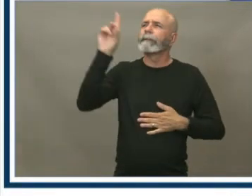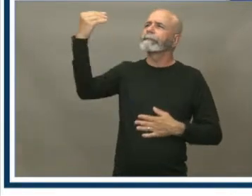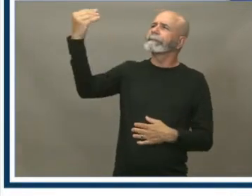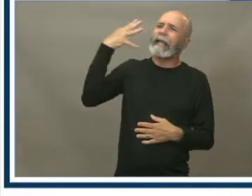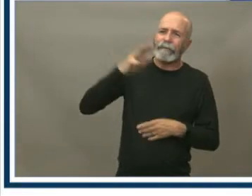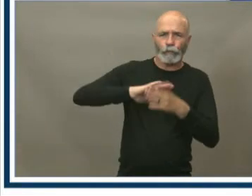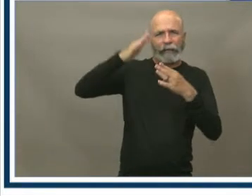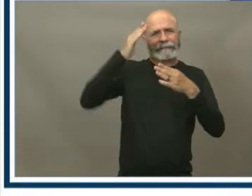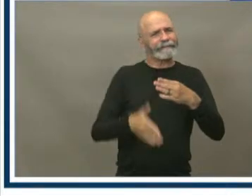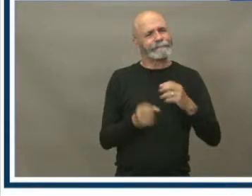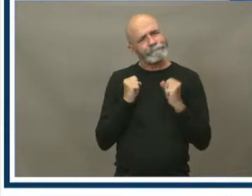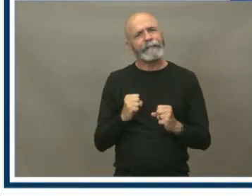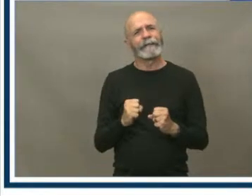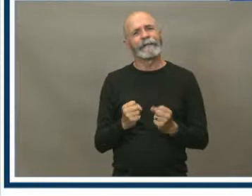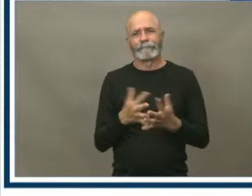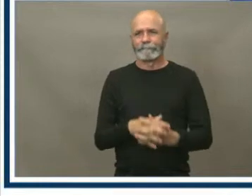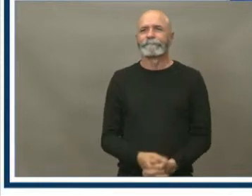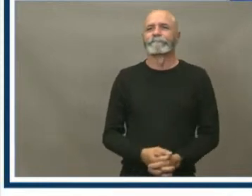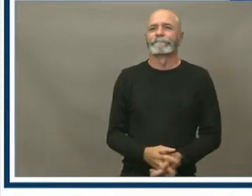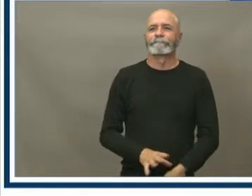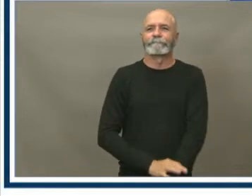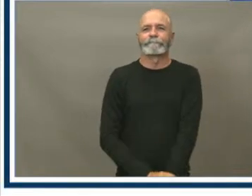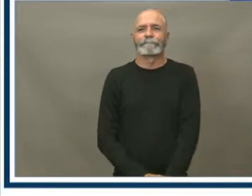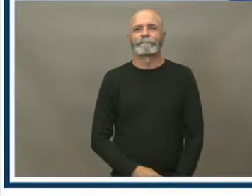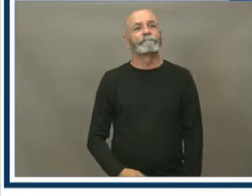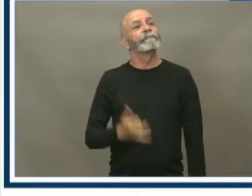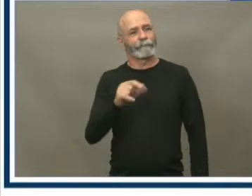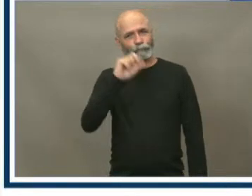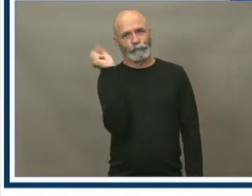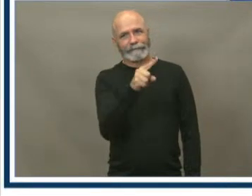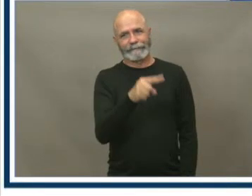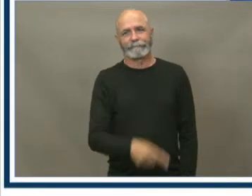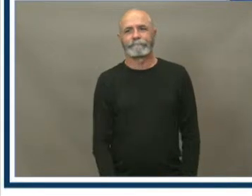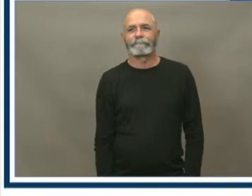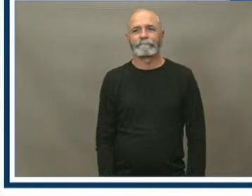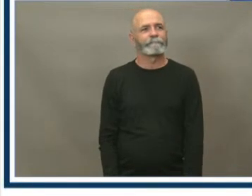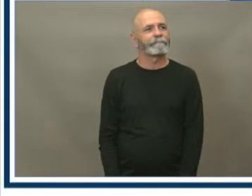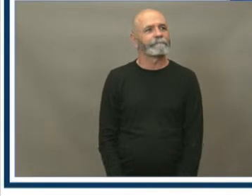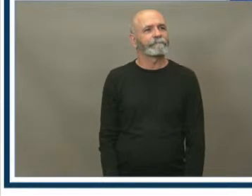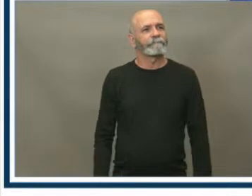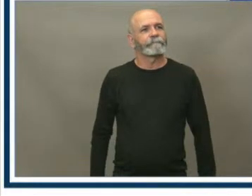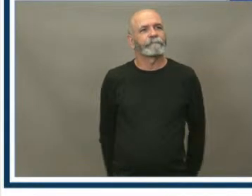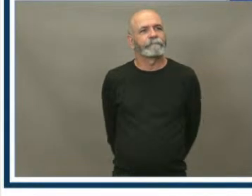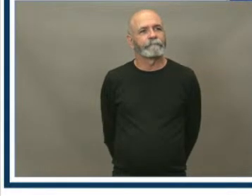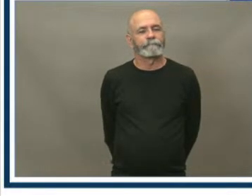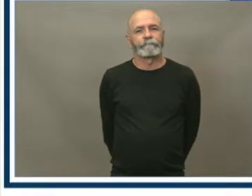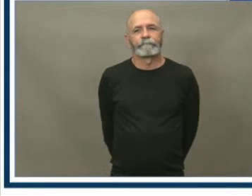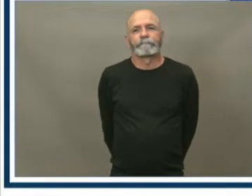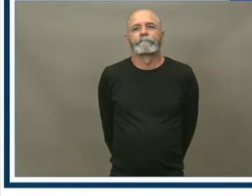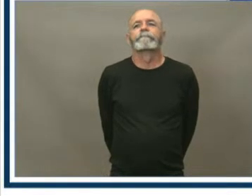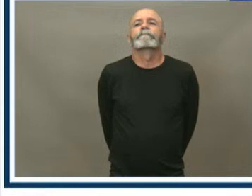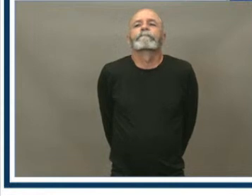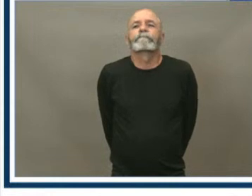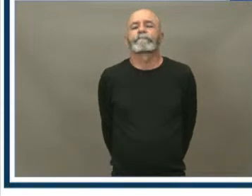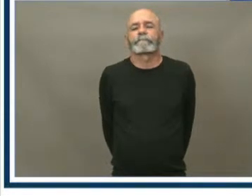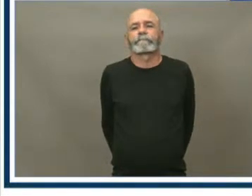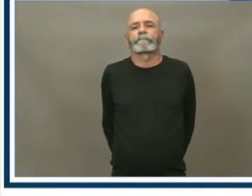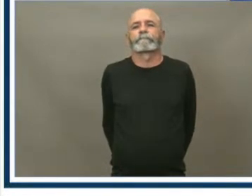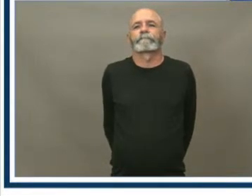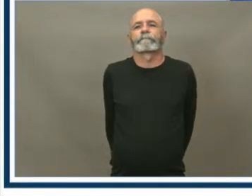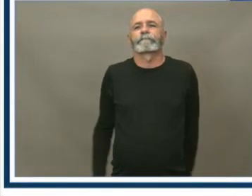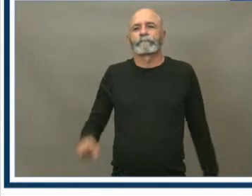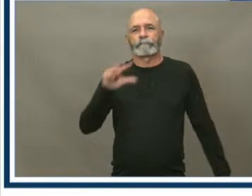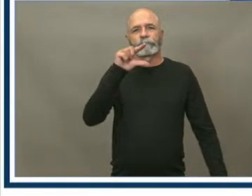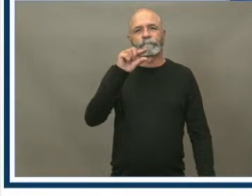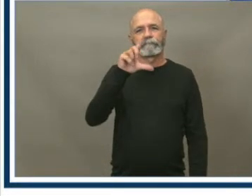Thanks, Dr. Strang. Just a reminder, we'll take 1 question and 1 follow-up from reporters on the phone in the allotted time that we have for today's briefing. We'll start with Jesse Thomas from Global. Go